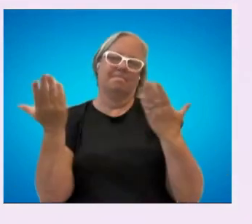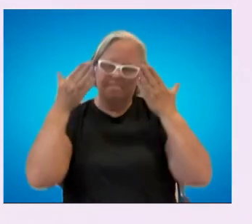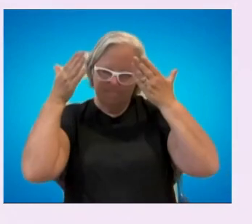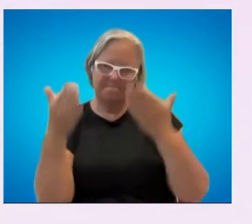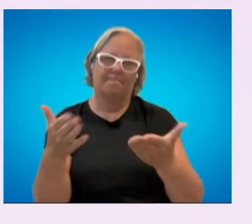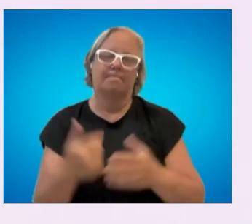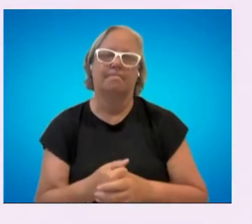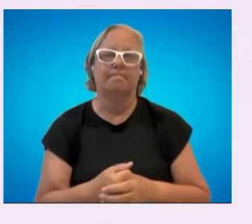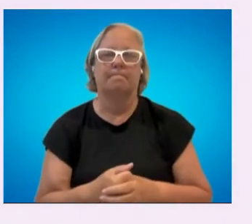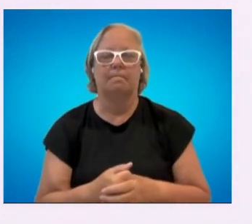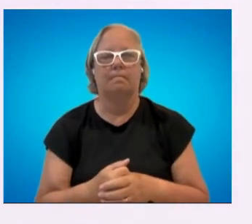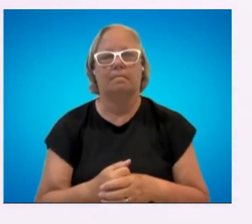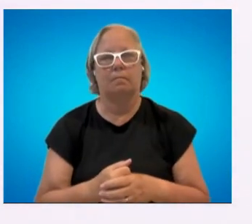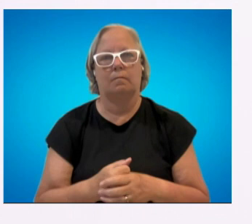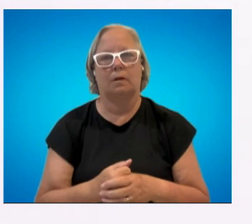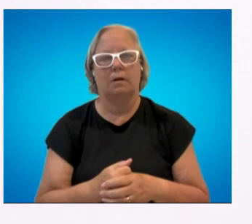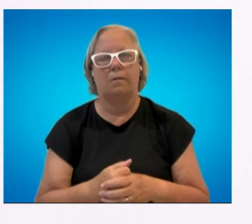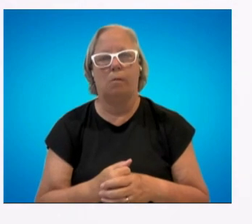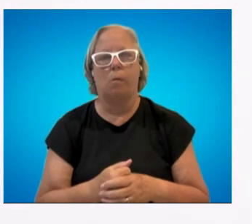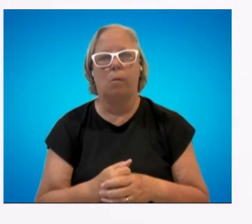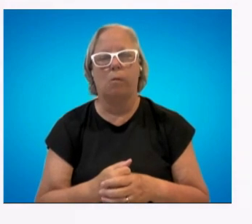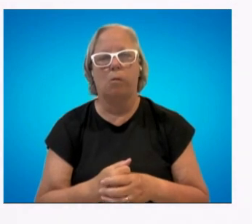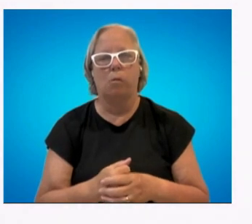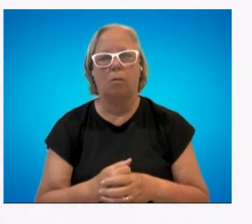I said that